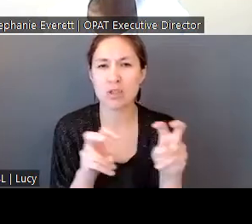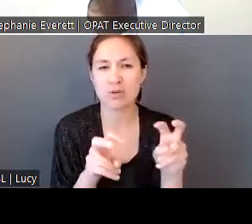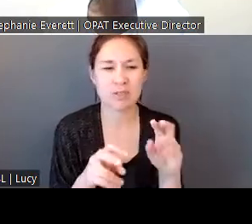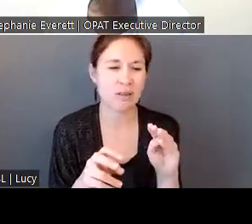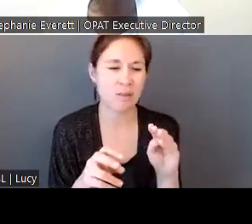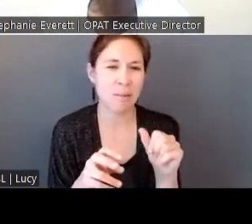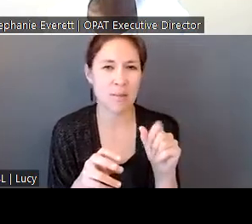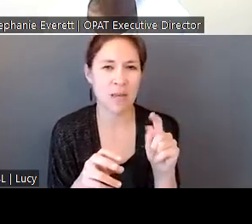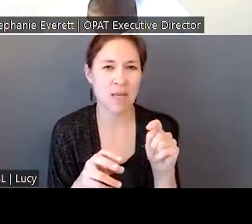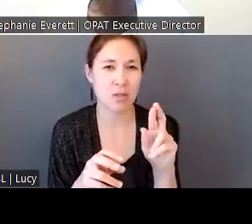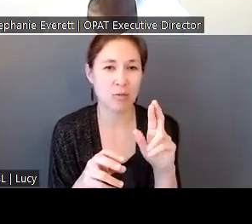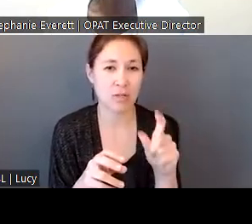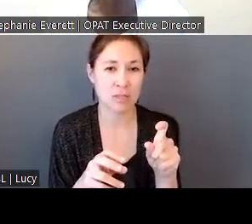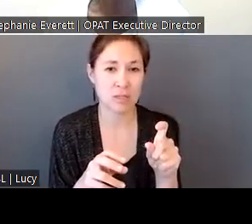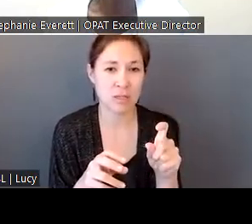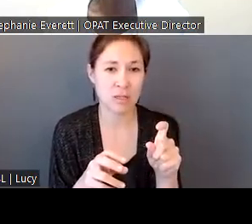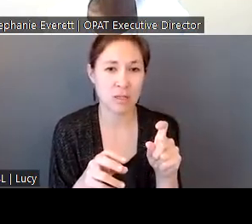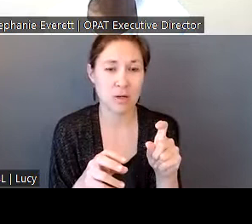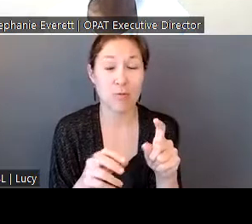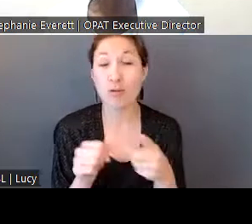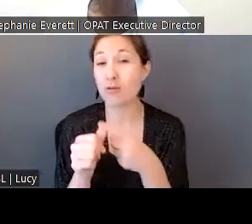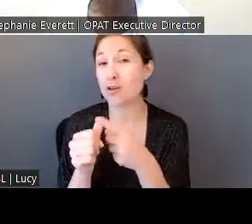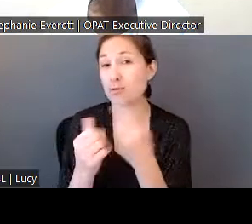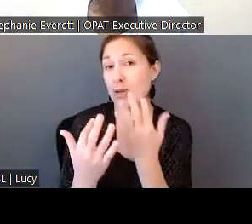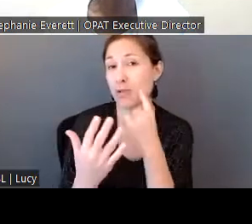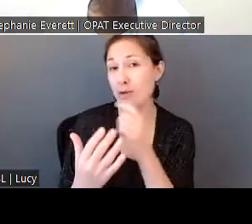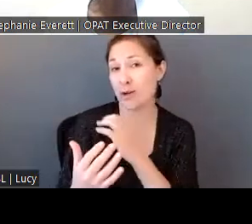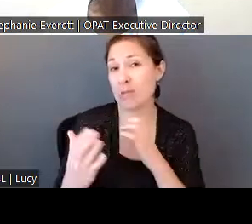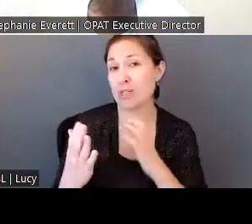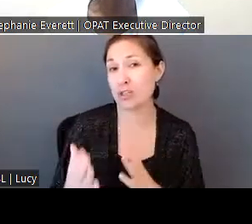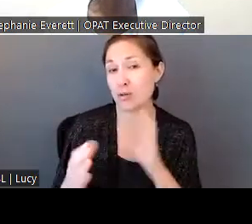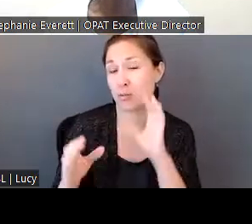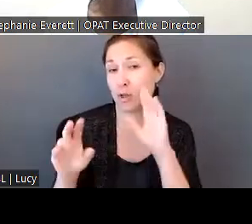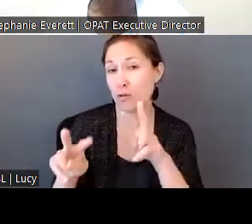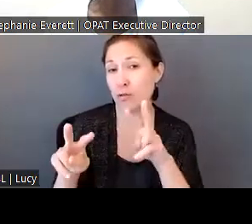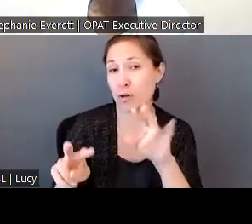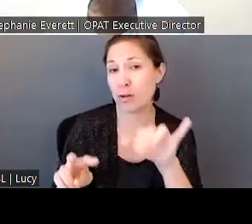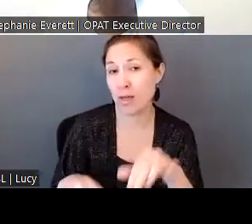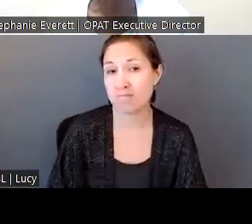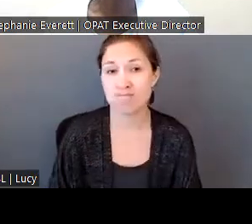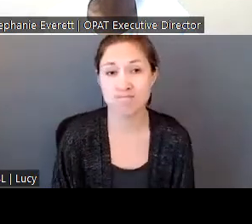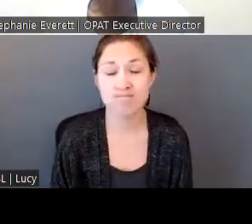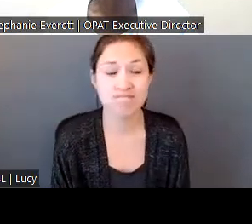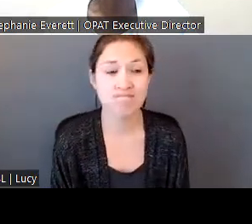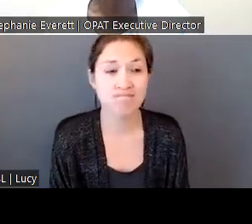we need a commissioner first. So looking forward to getting all that in place.